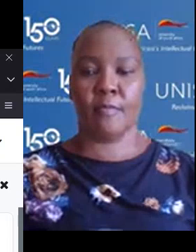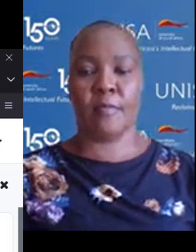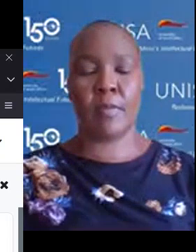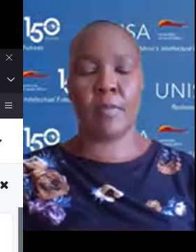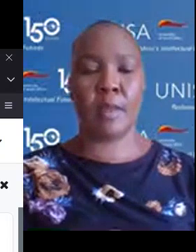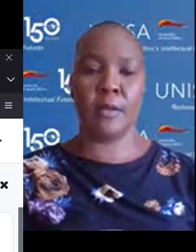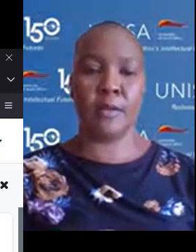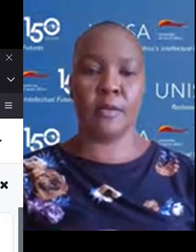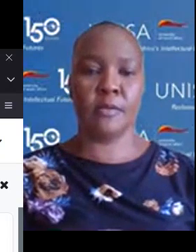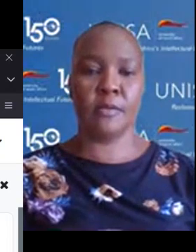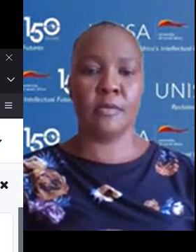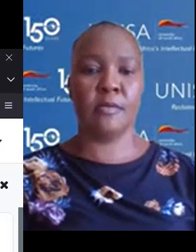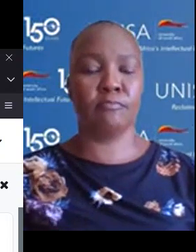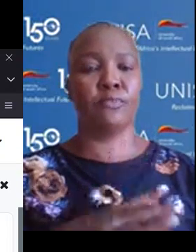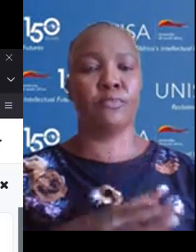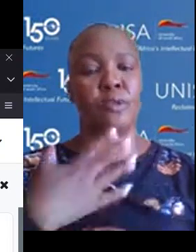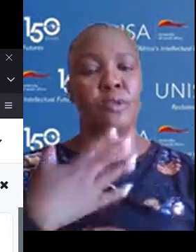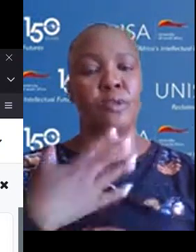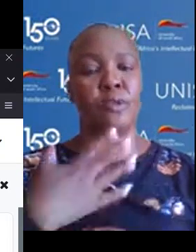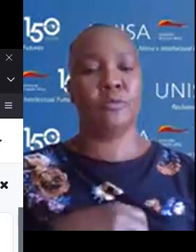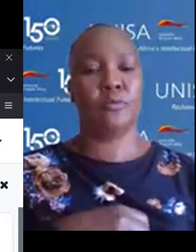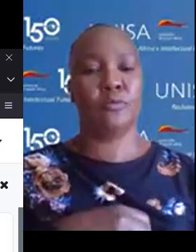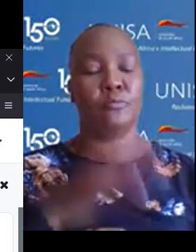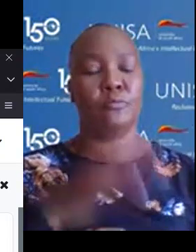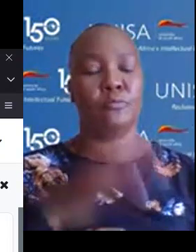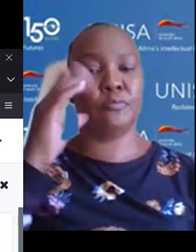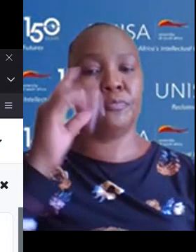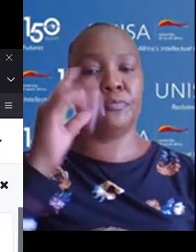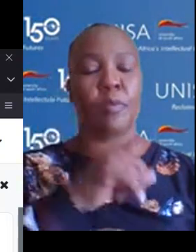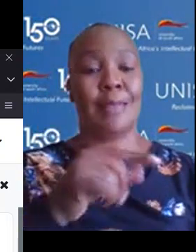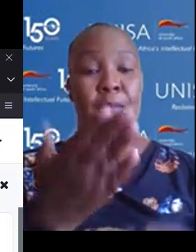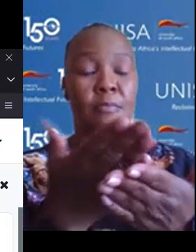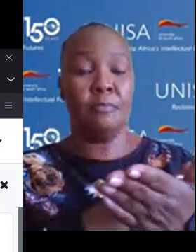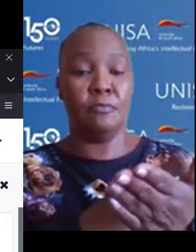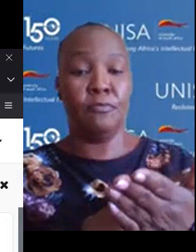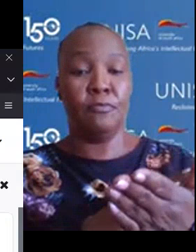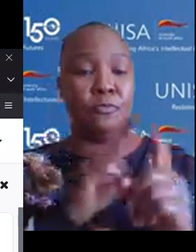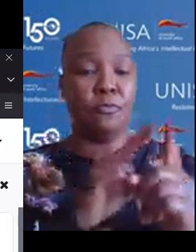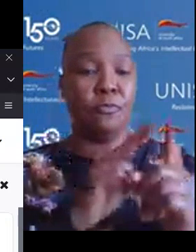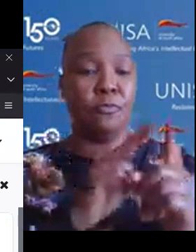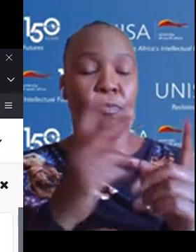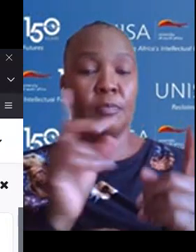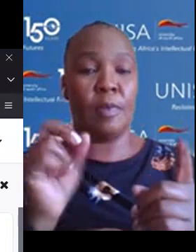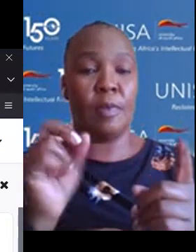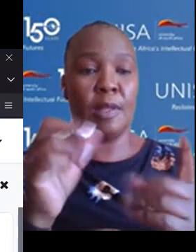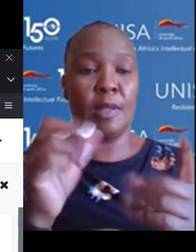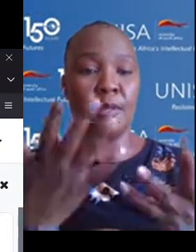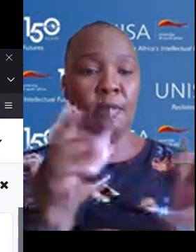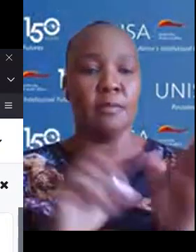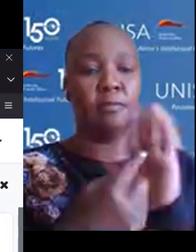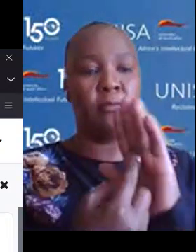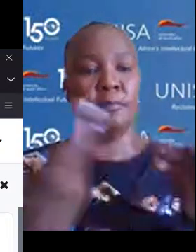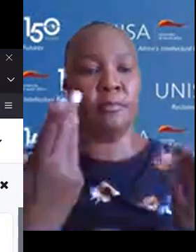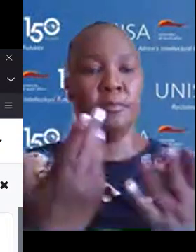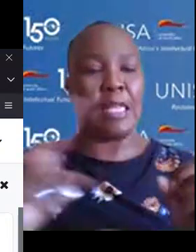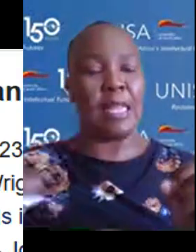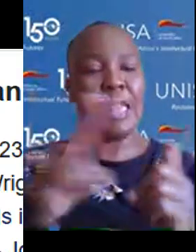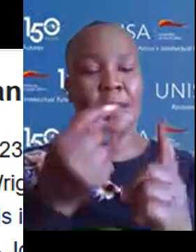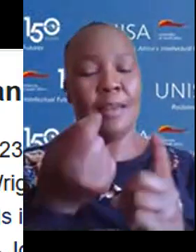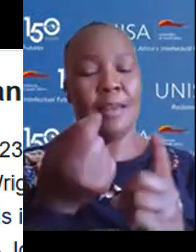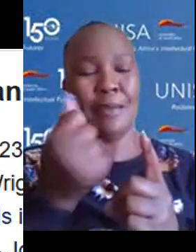So what I do want to note for you on this page is you'll notice here, for instance, there's like this little view button